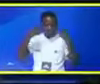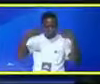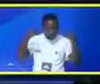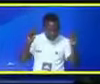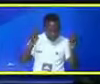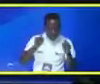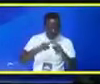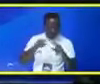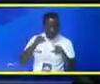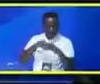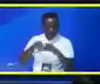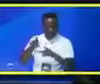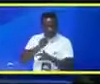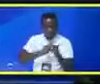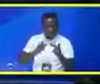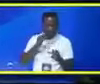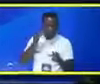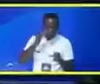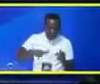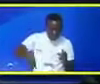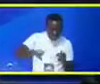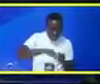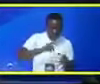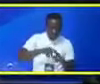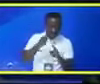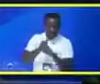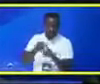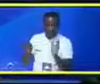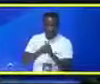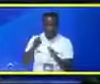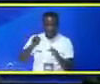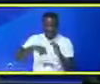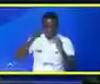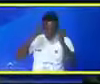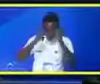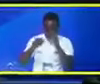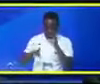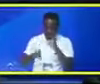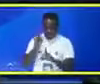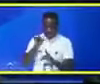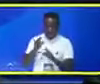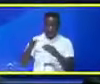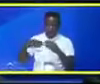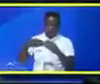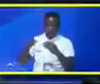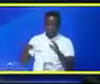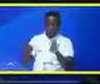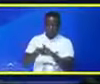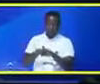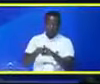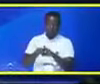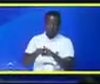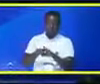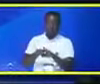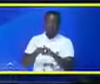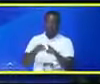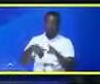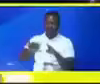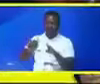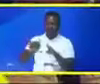in the midst of those who need you, but they do not see you, because spiritually the door has not yet been opened.